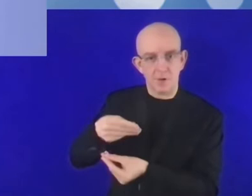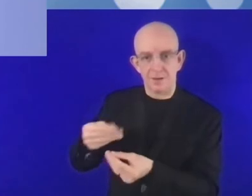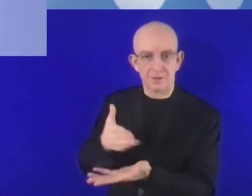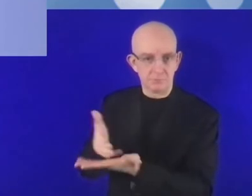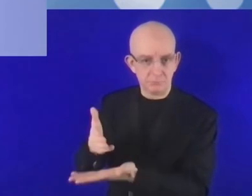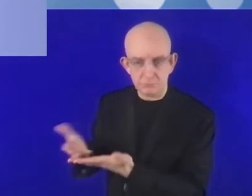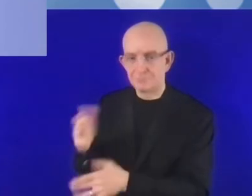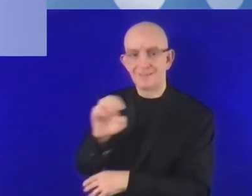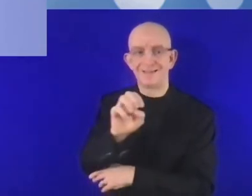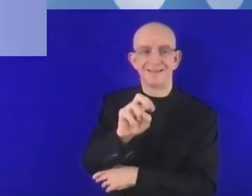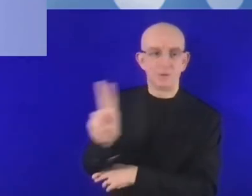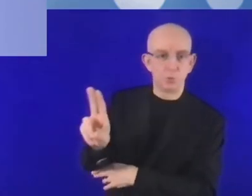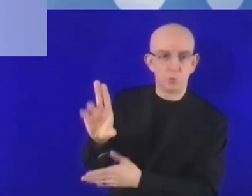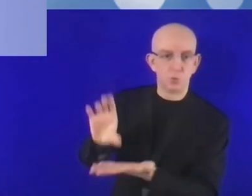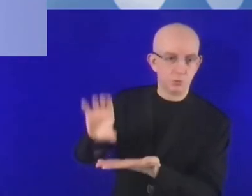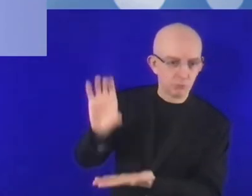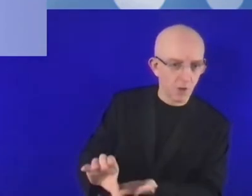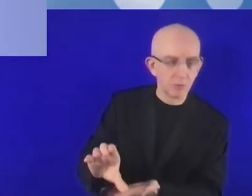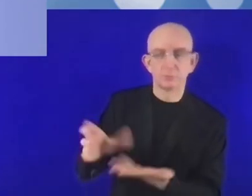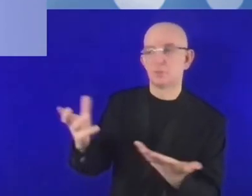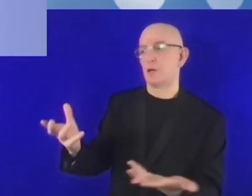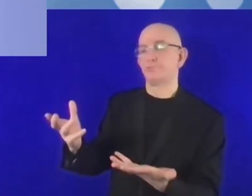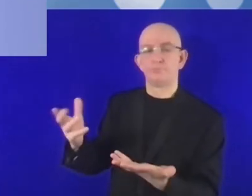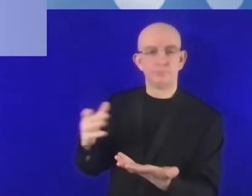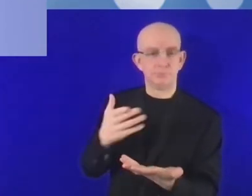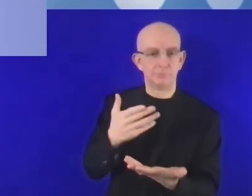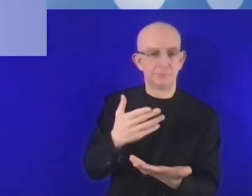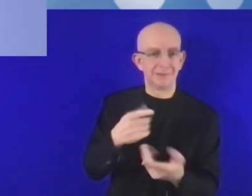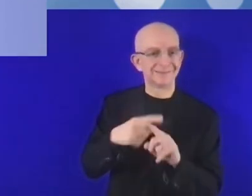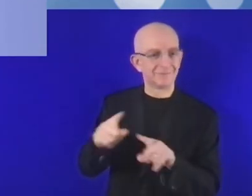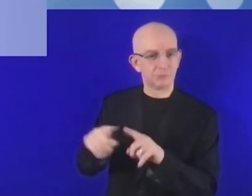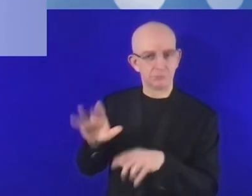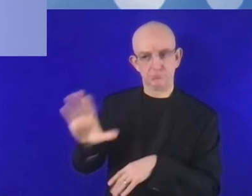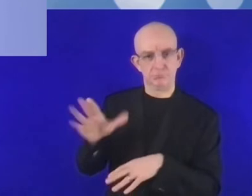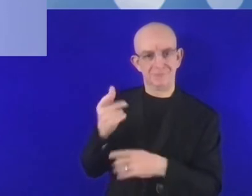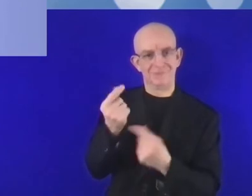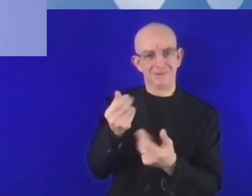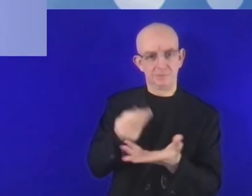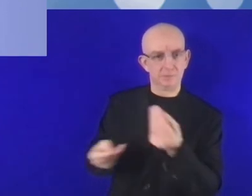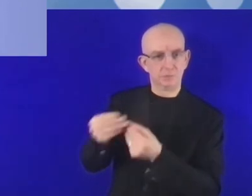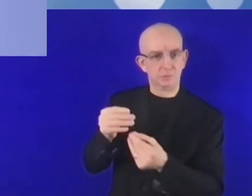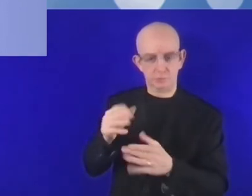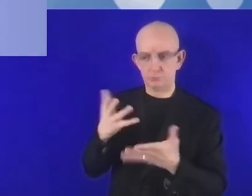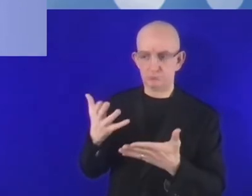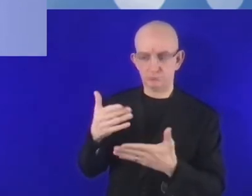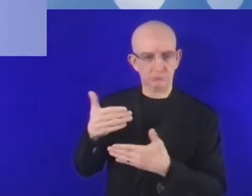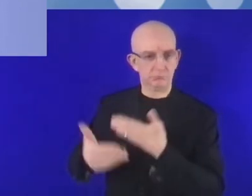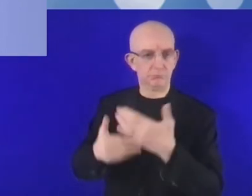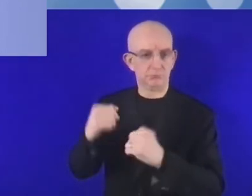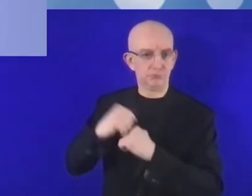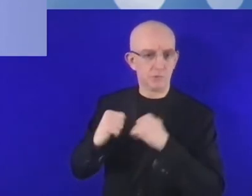for purpose for for particular project and finally uh on advising